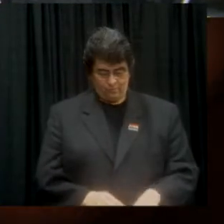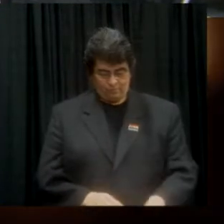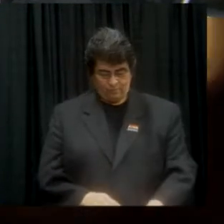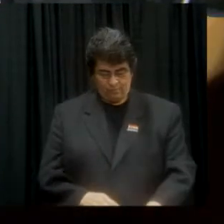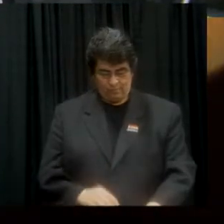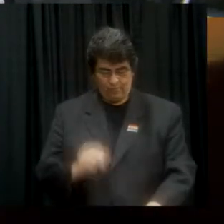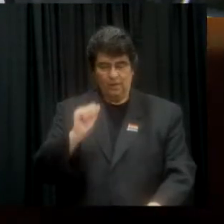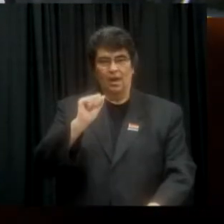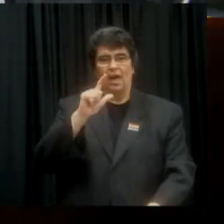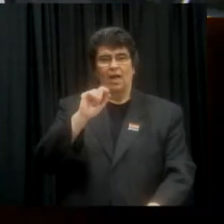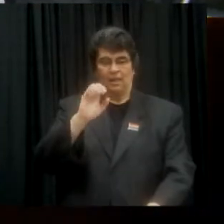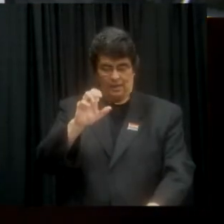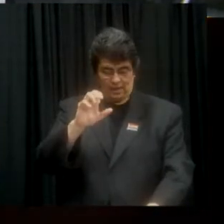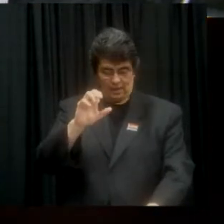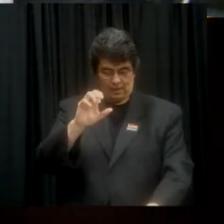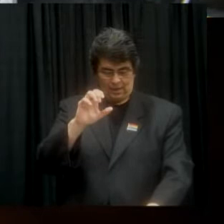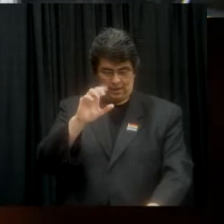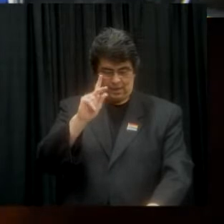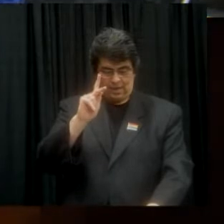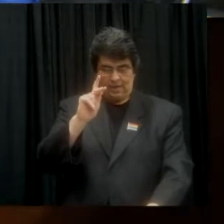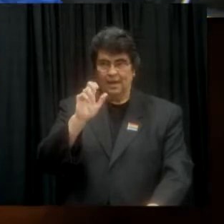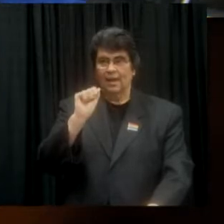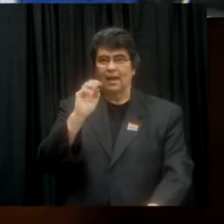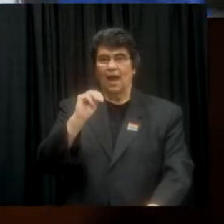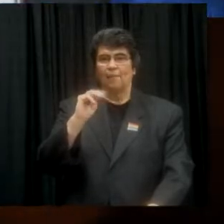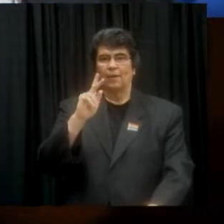Alec Kamkoff.